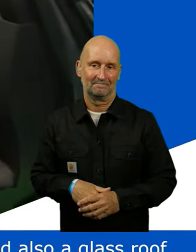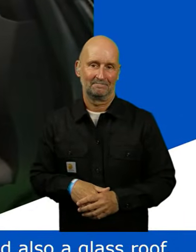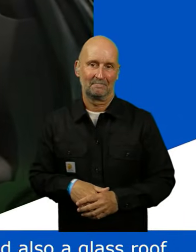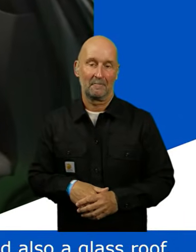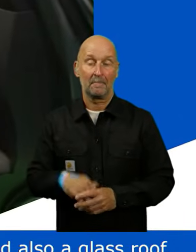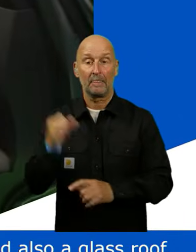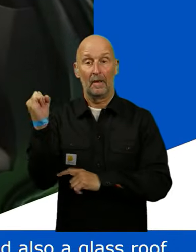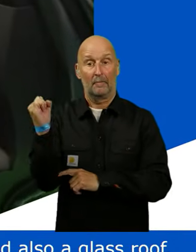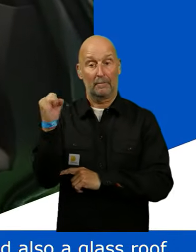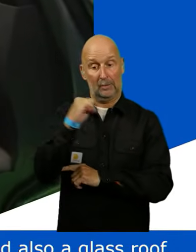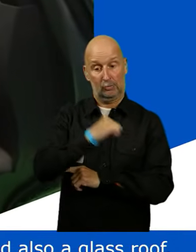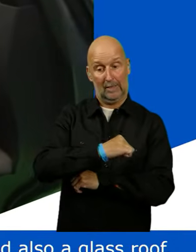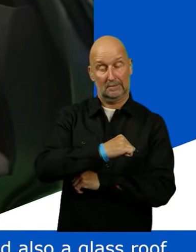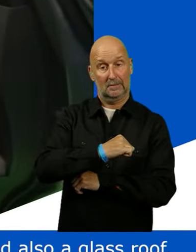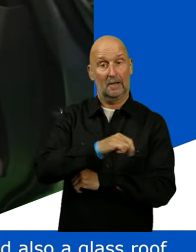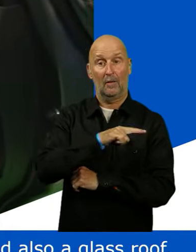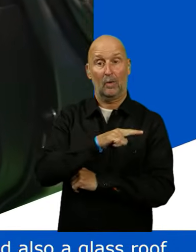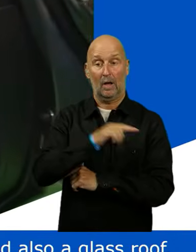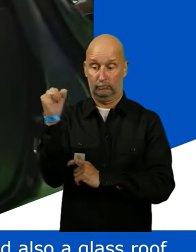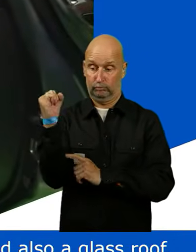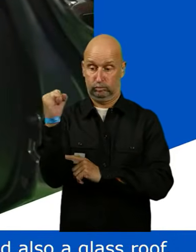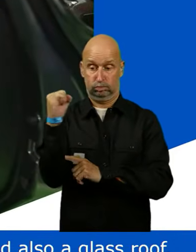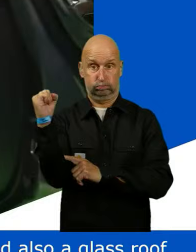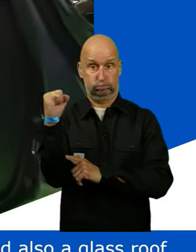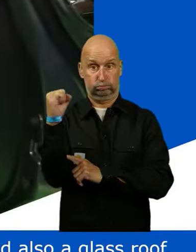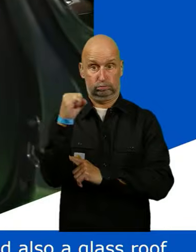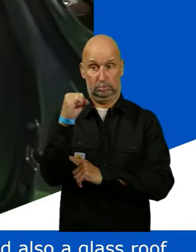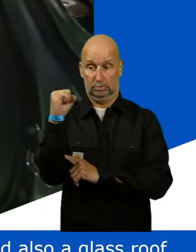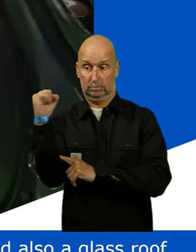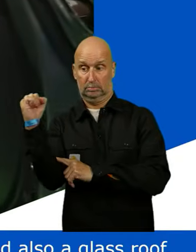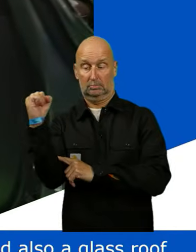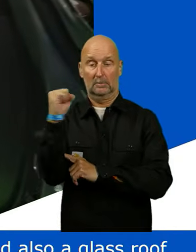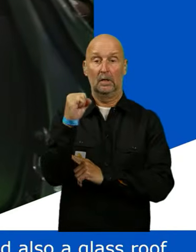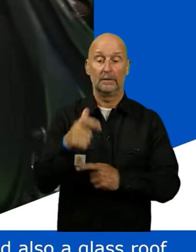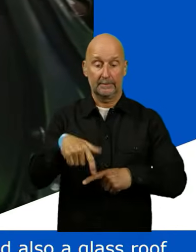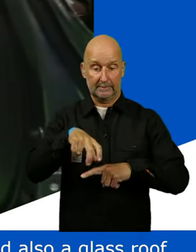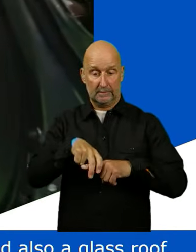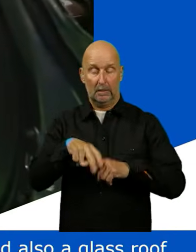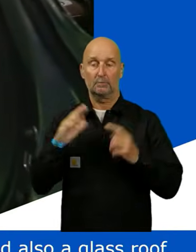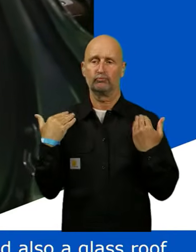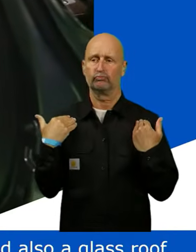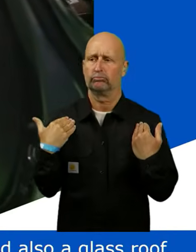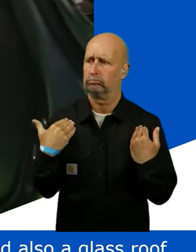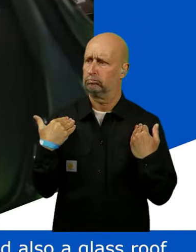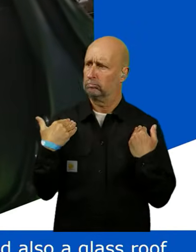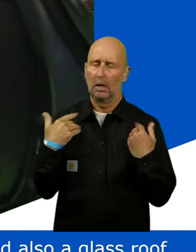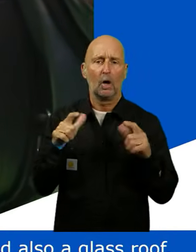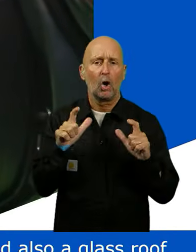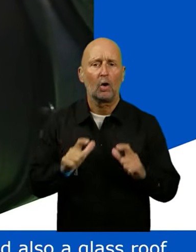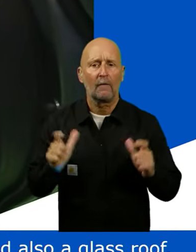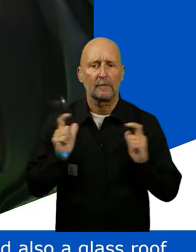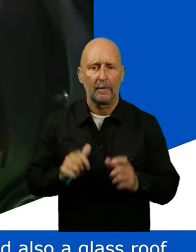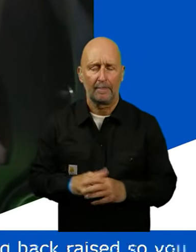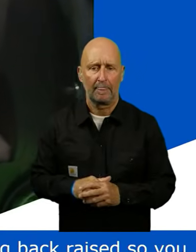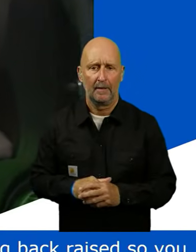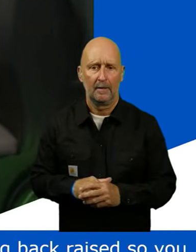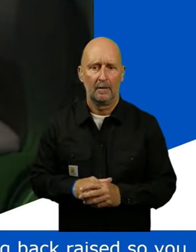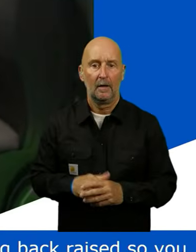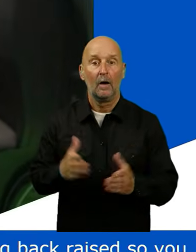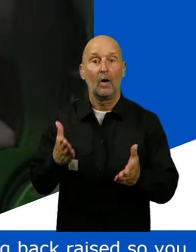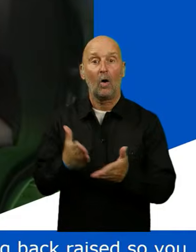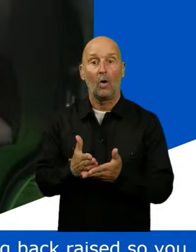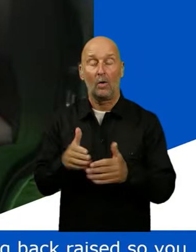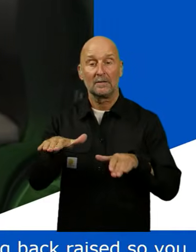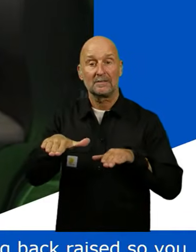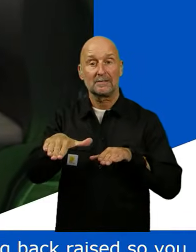reclining backrest that gives many different angles, so you can get a nice, comfortable seating position. But you also get a standard